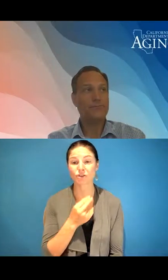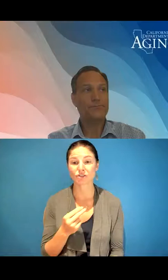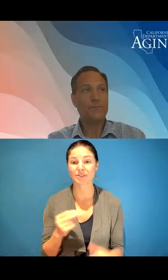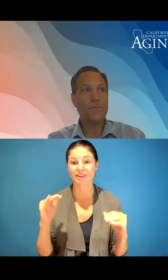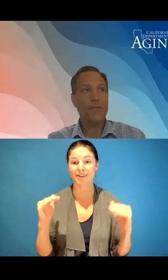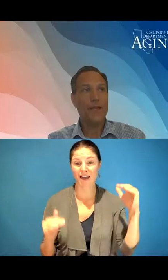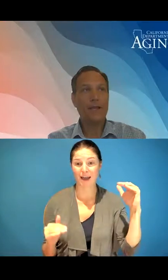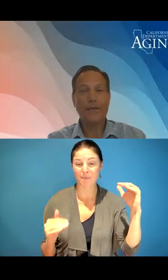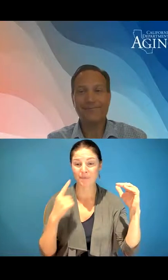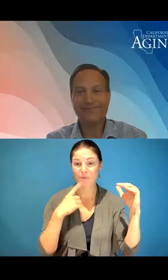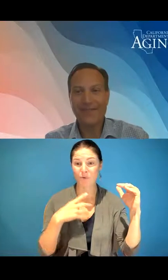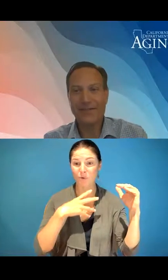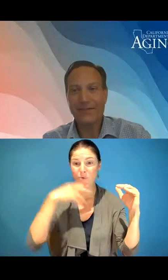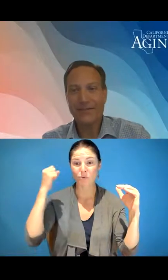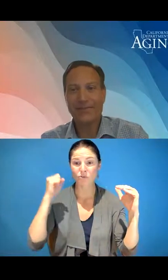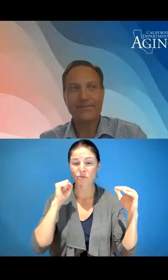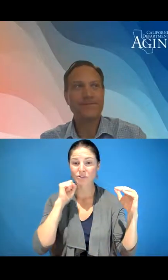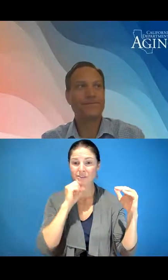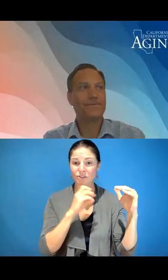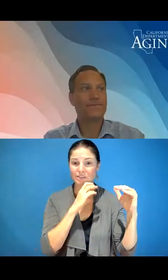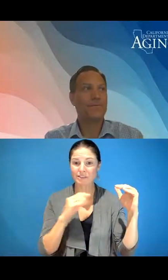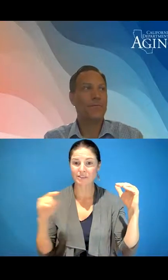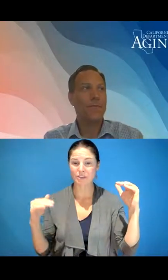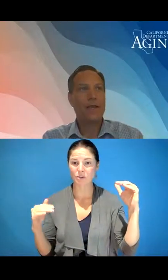California. Okay, next slide, please.